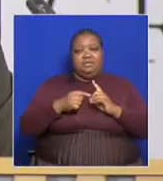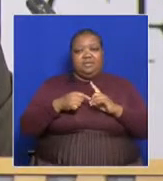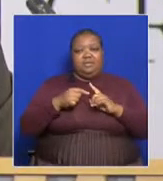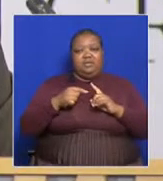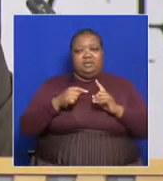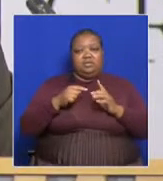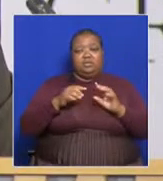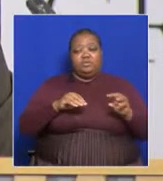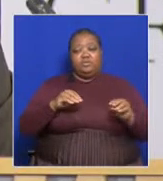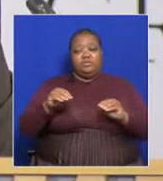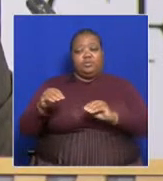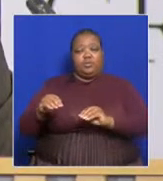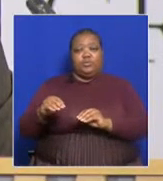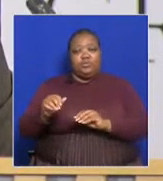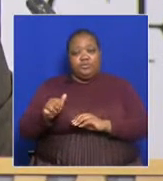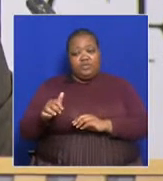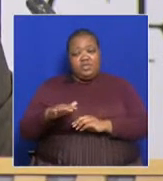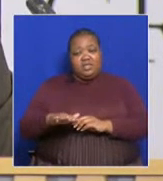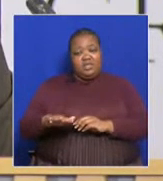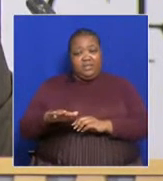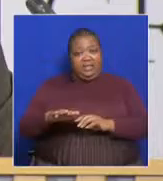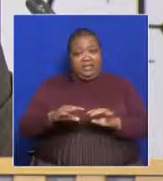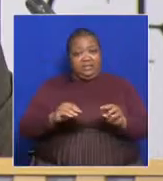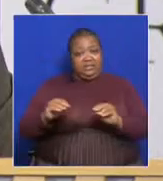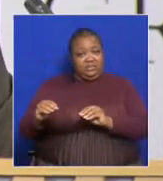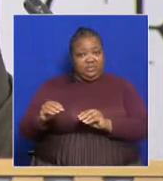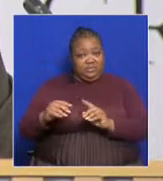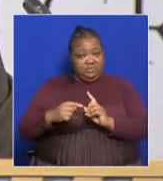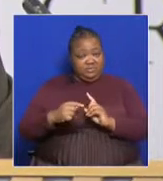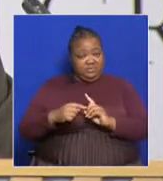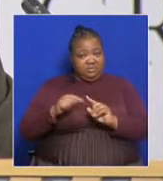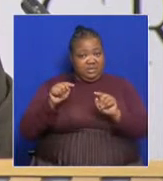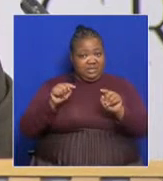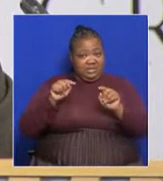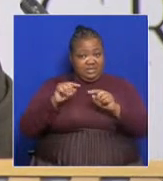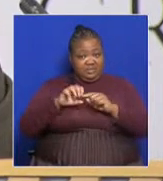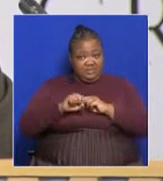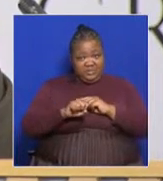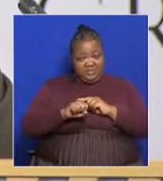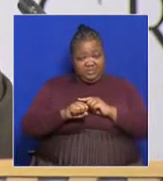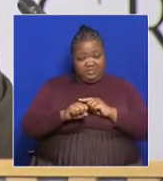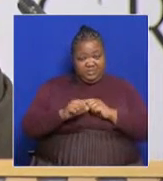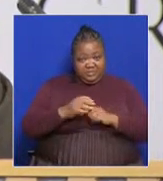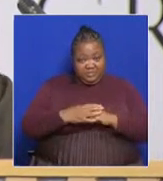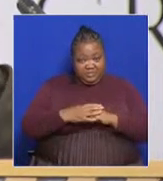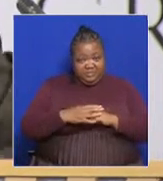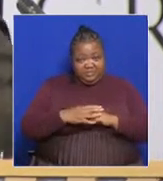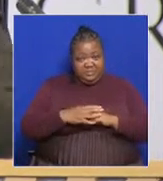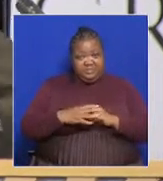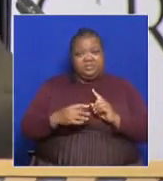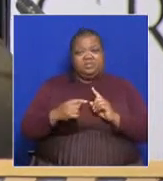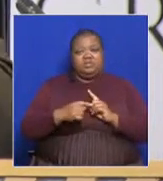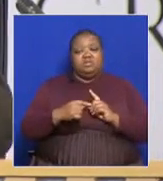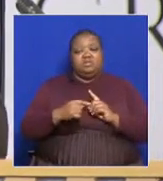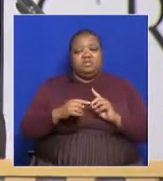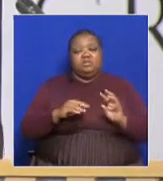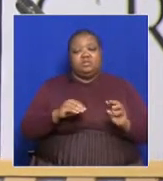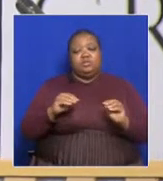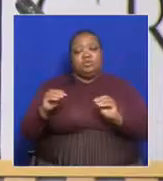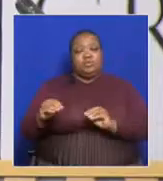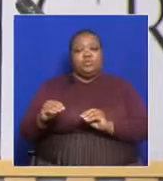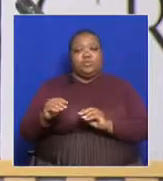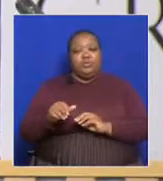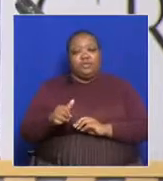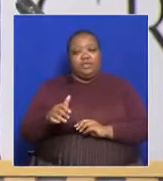placed elsewhere, of these allegations, or in fact the fact that he's being placed somewhere else? You know, if I look